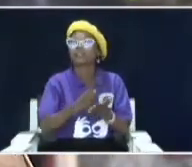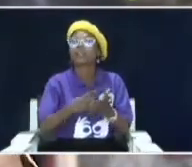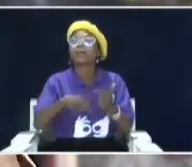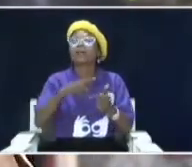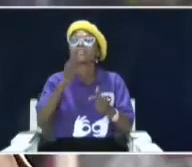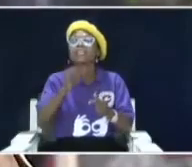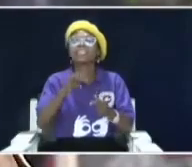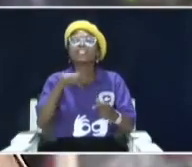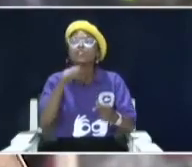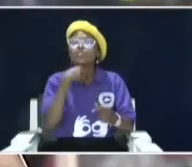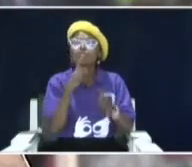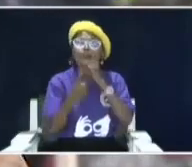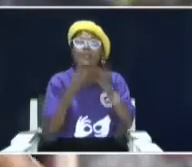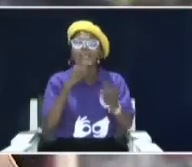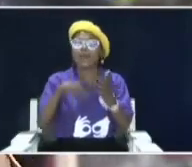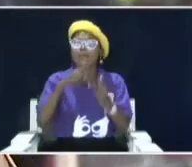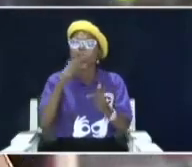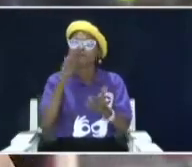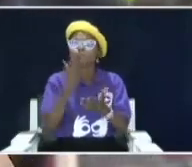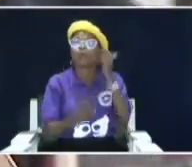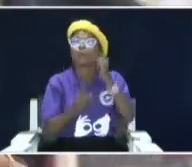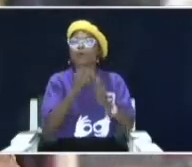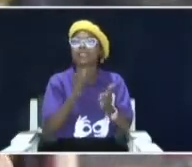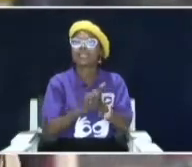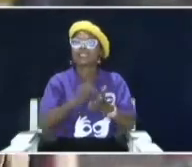who is in partnership with him.